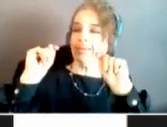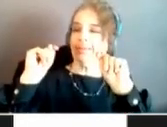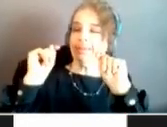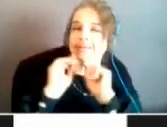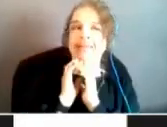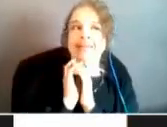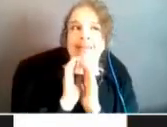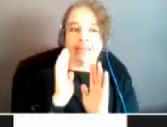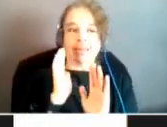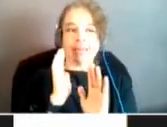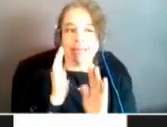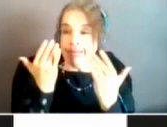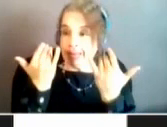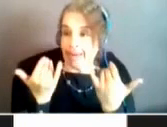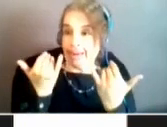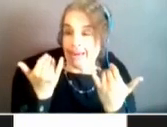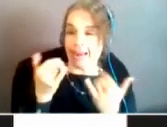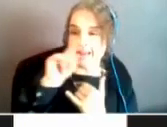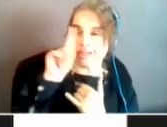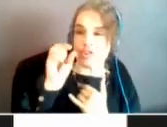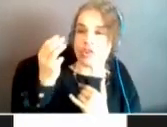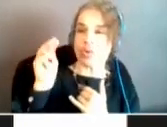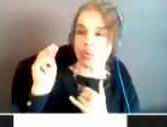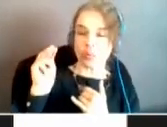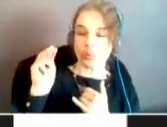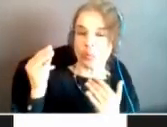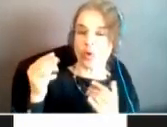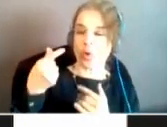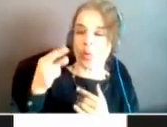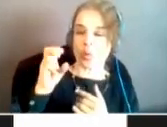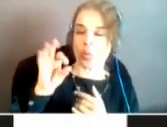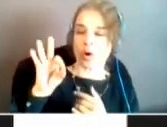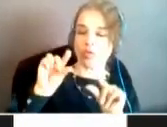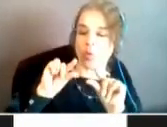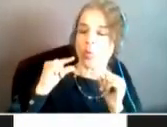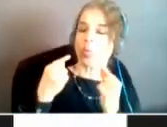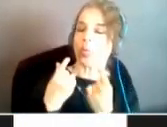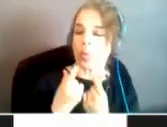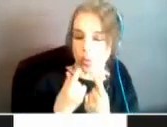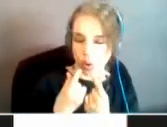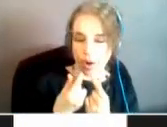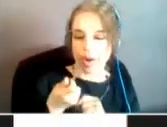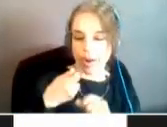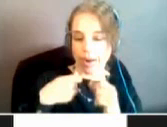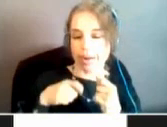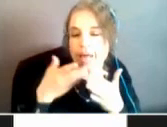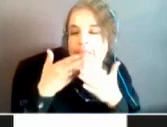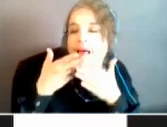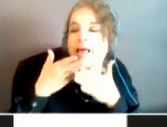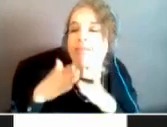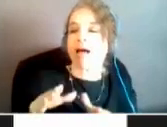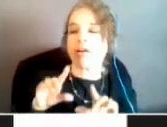have, are now on Zoom, our grief groups are referred to as traumatic loss grief